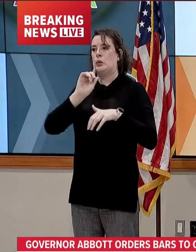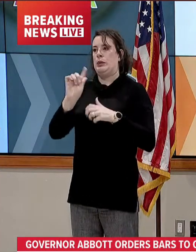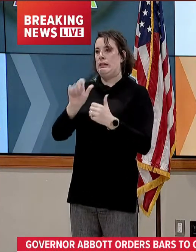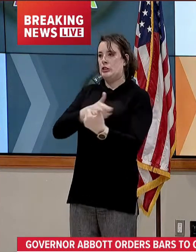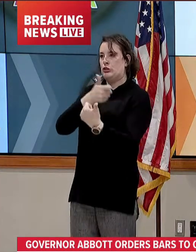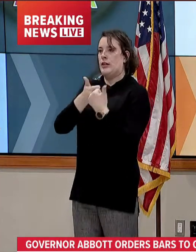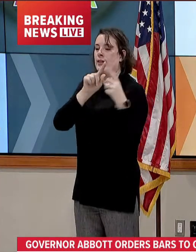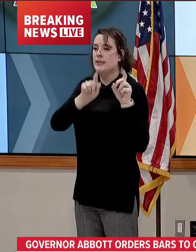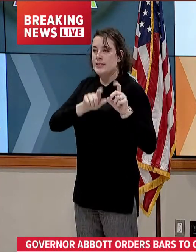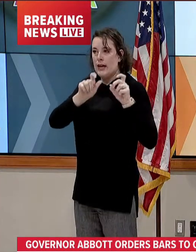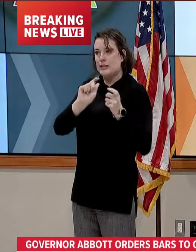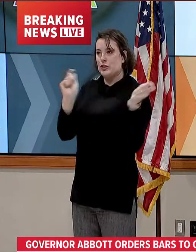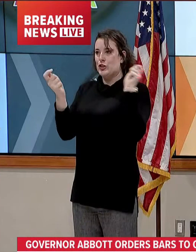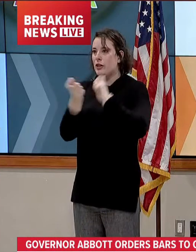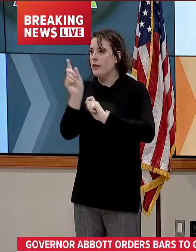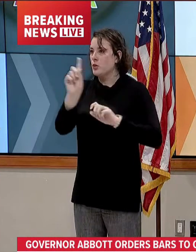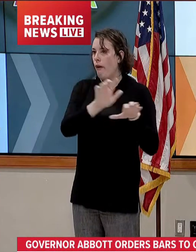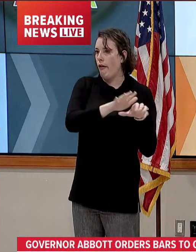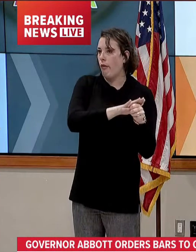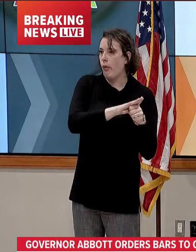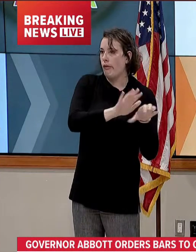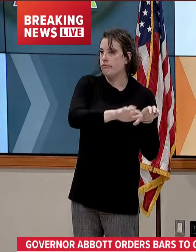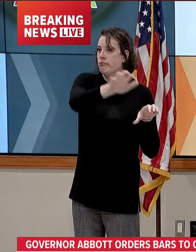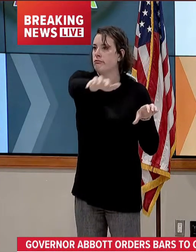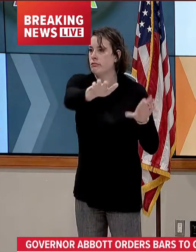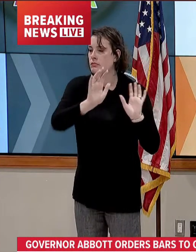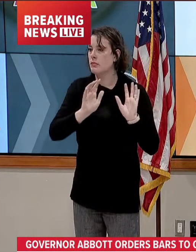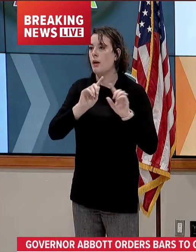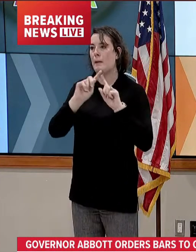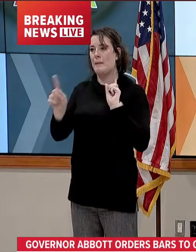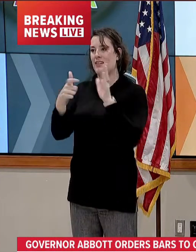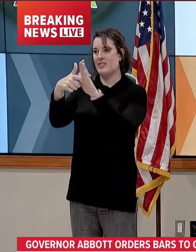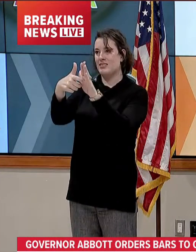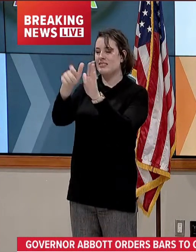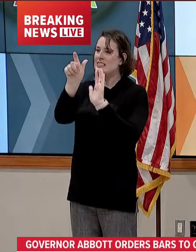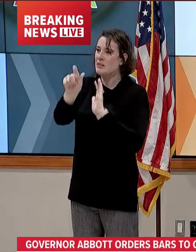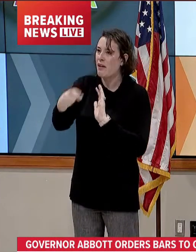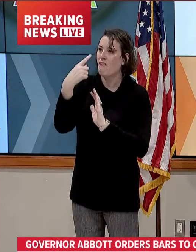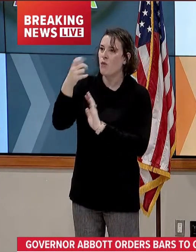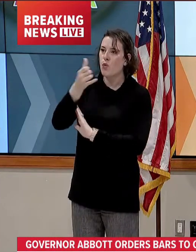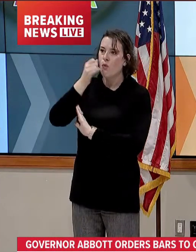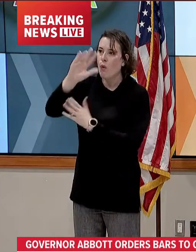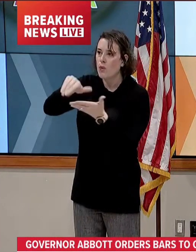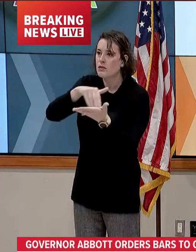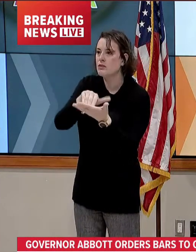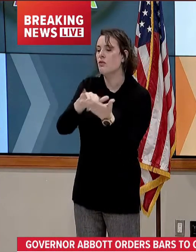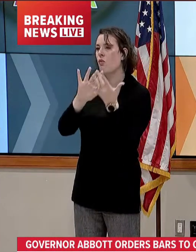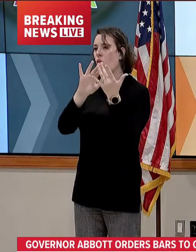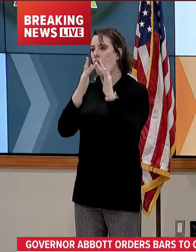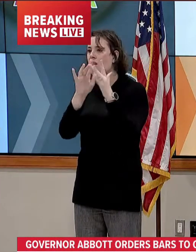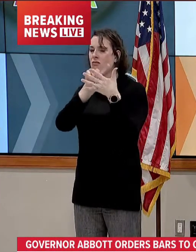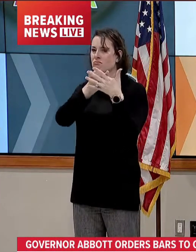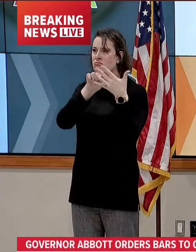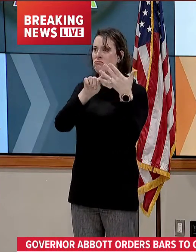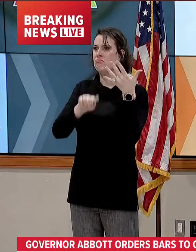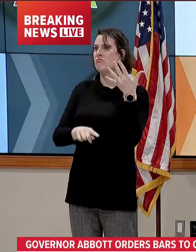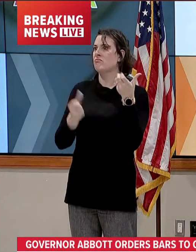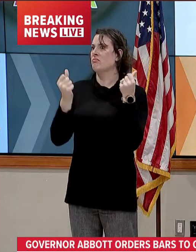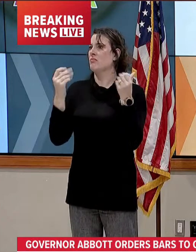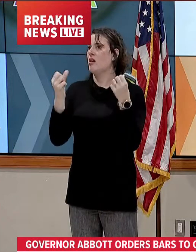test sites. We've had really increased demand in our call center, as well as online, as well as